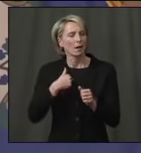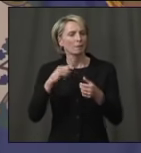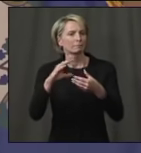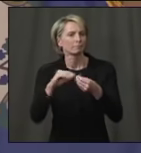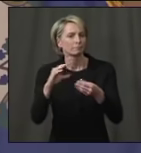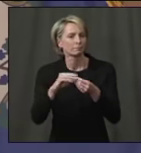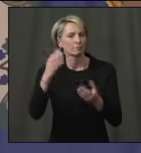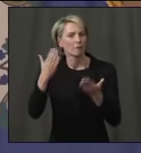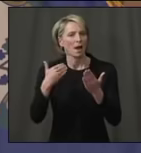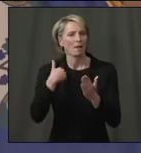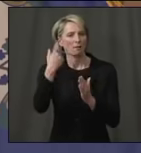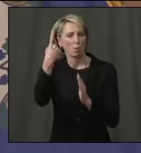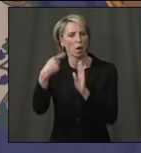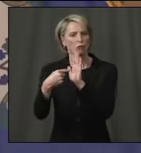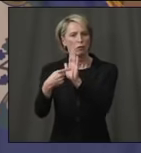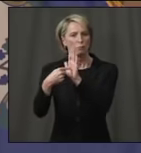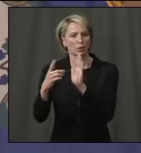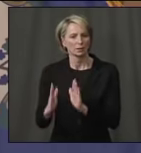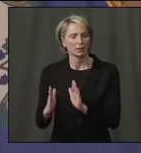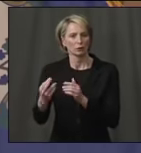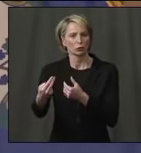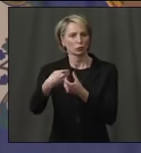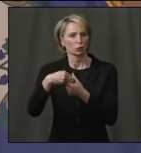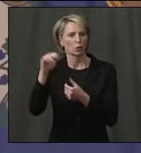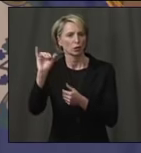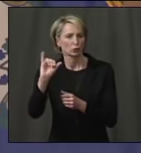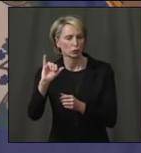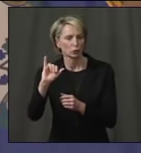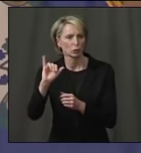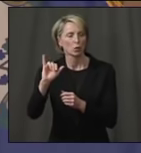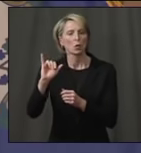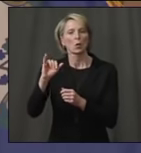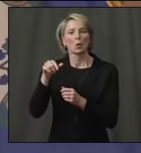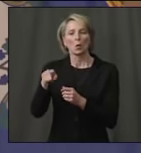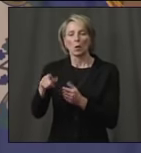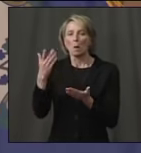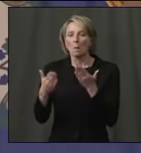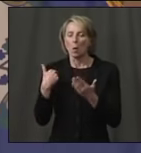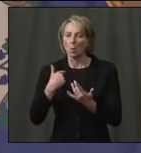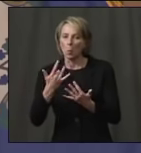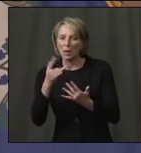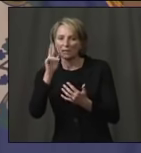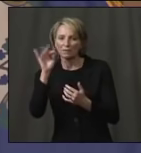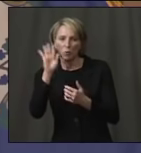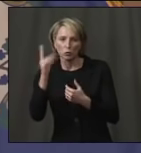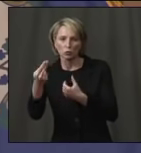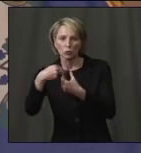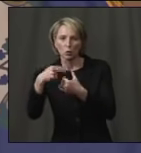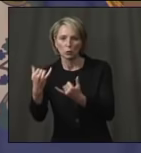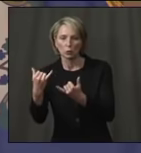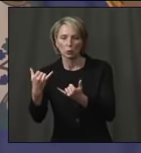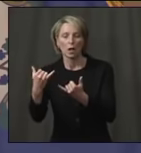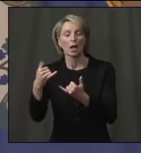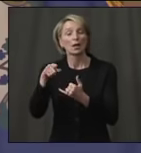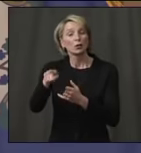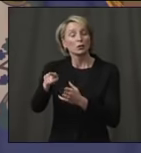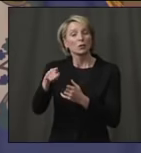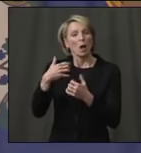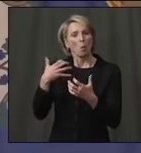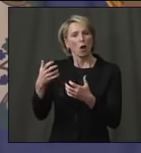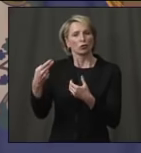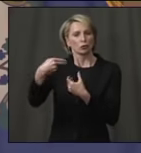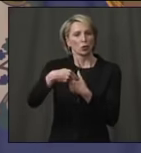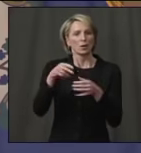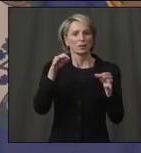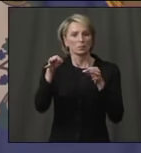and perhaps she'll call in. I thought she'd be a very interesting participant because she's got a political perspective. She